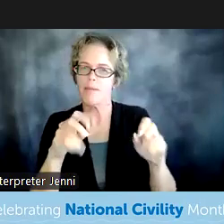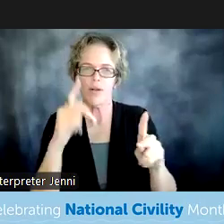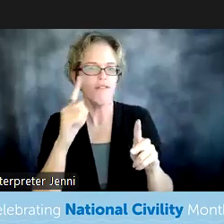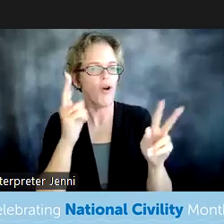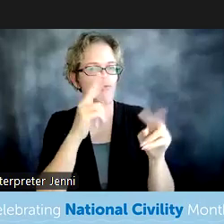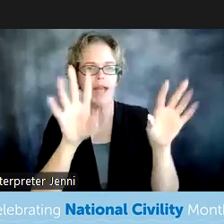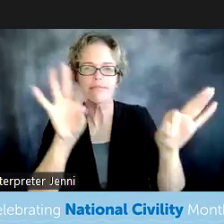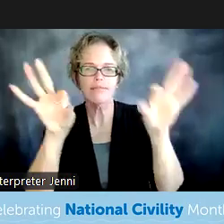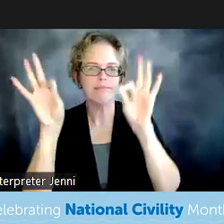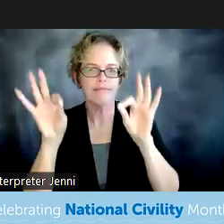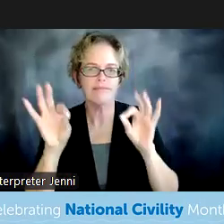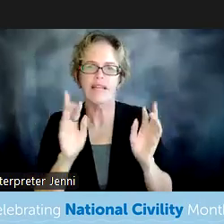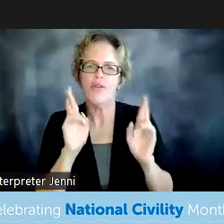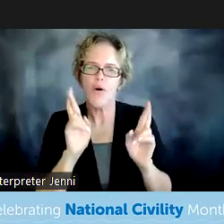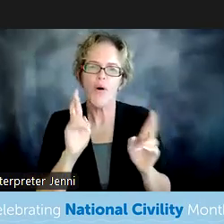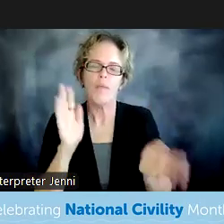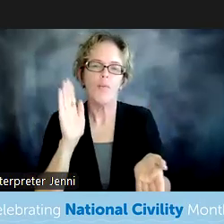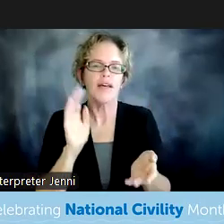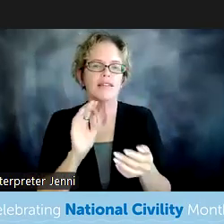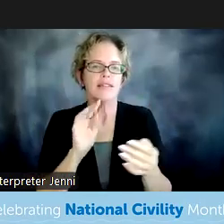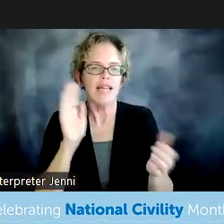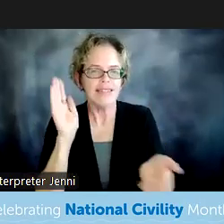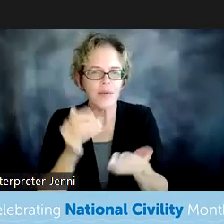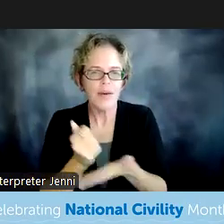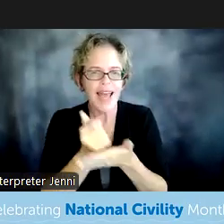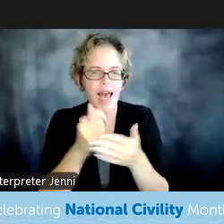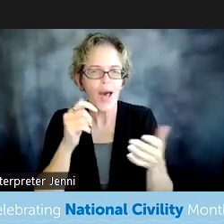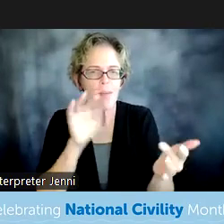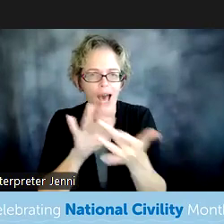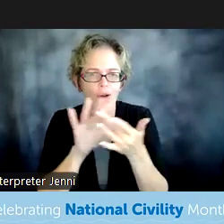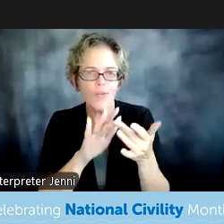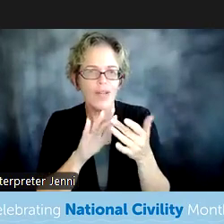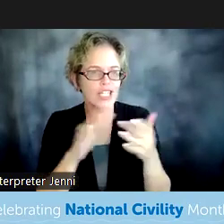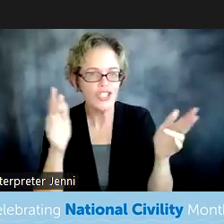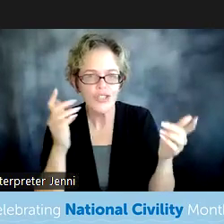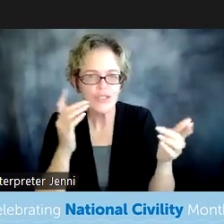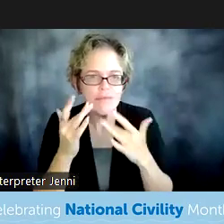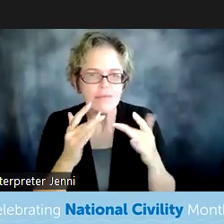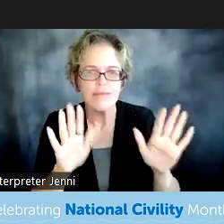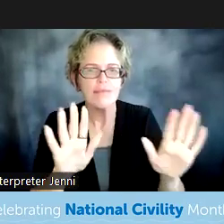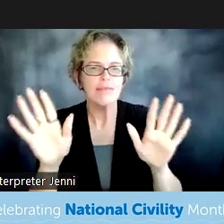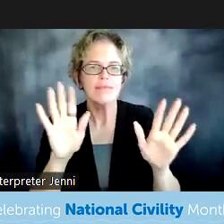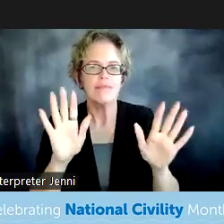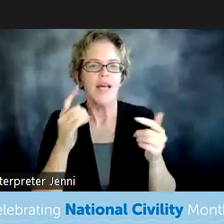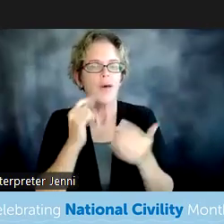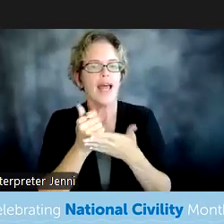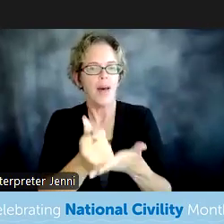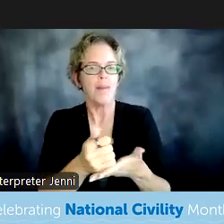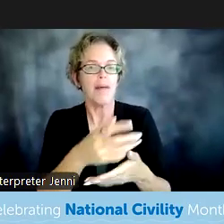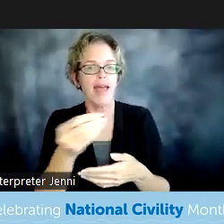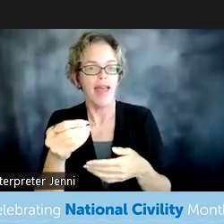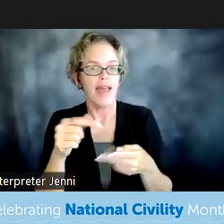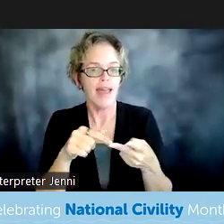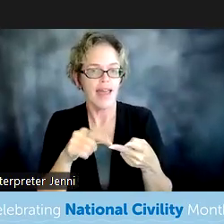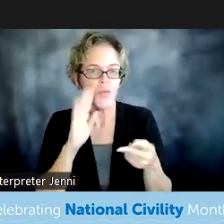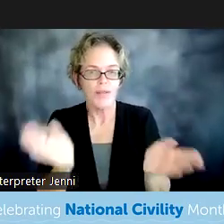outreach disparities and would incentivize individuals to continue to apply even if they've haven't already. So on the other couple